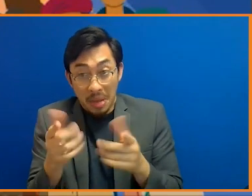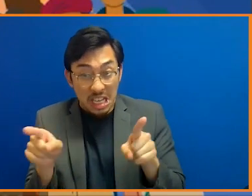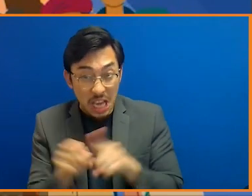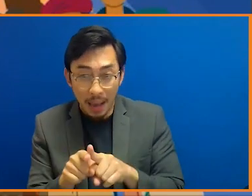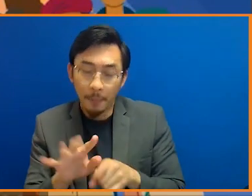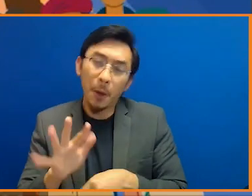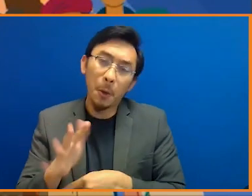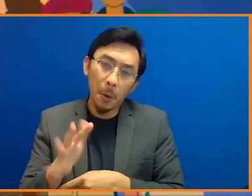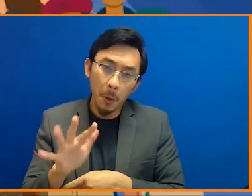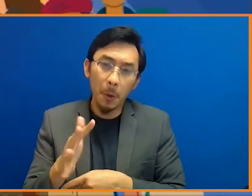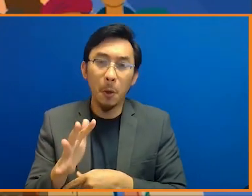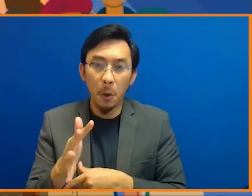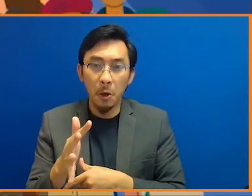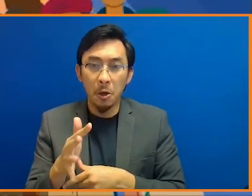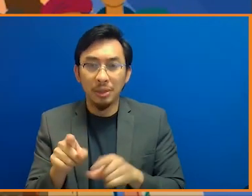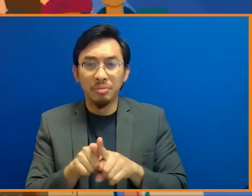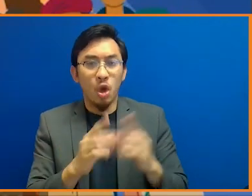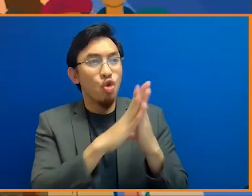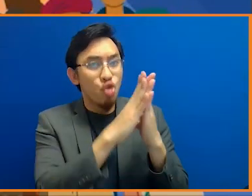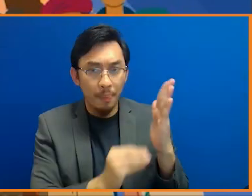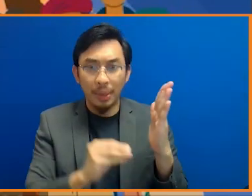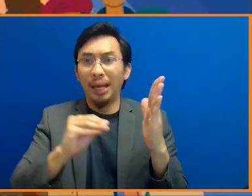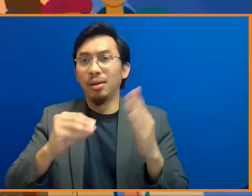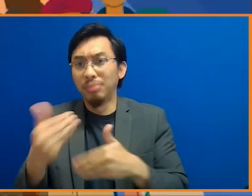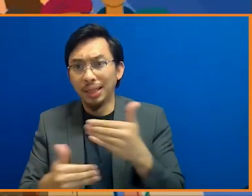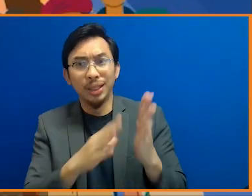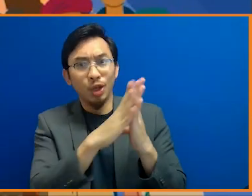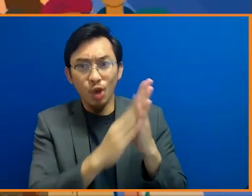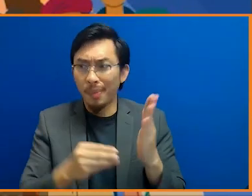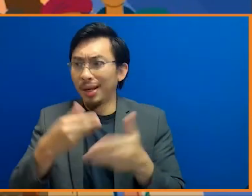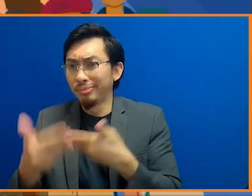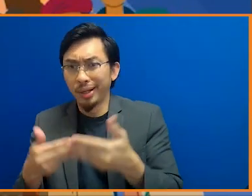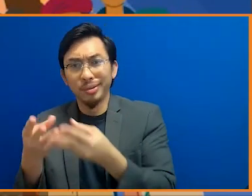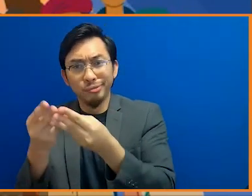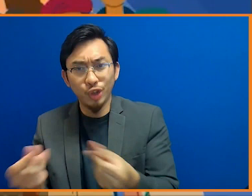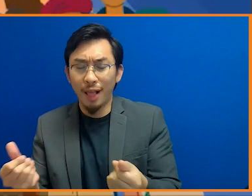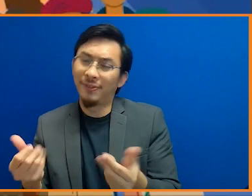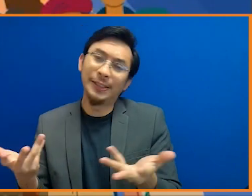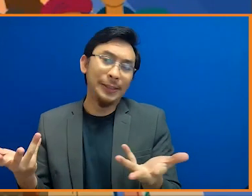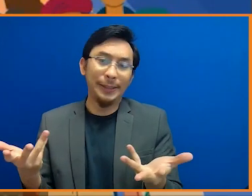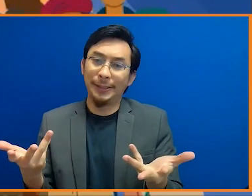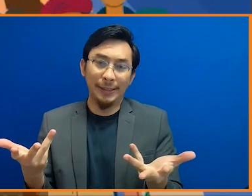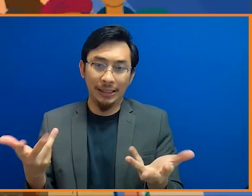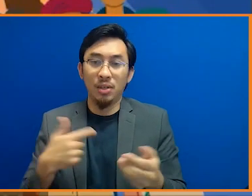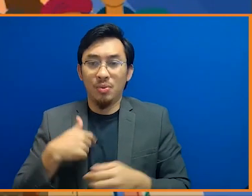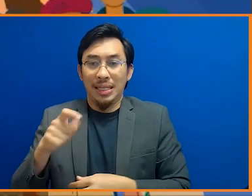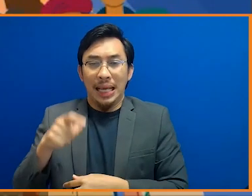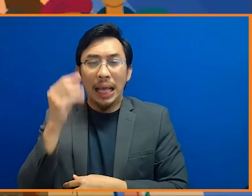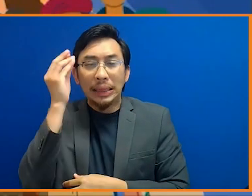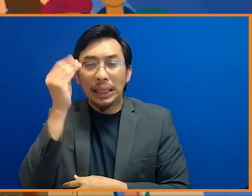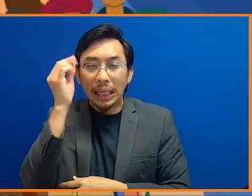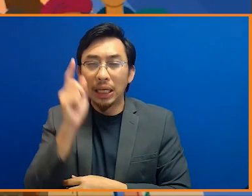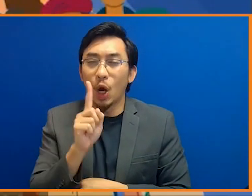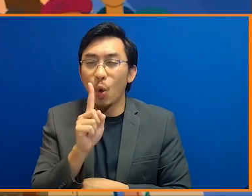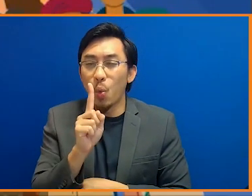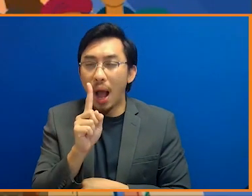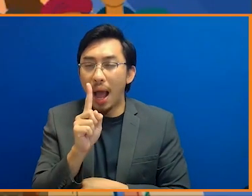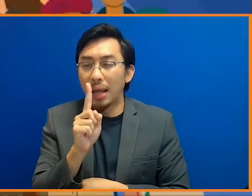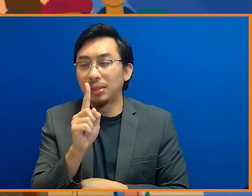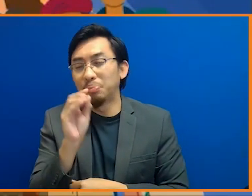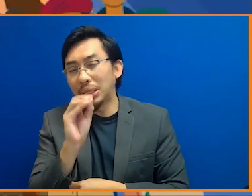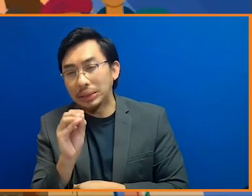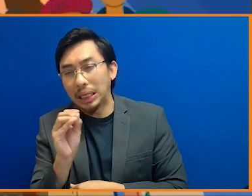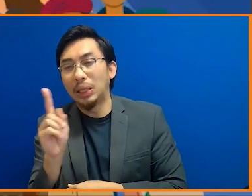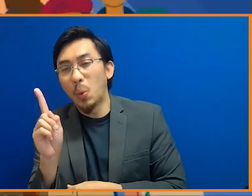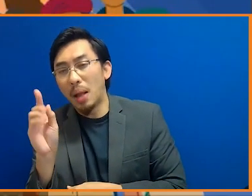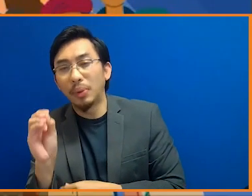same to the other person, so you cannot just copy paste the solution to whole community. So we need to think about one person